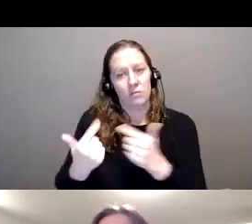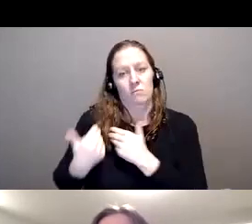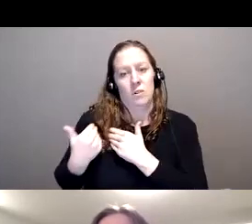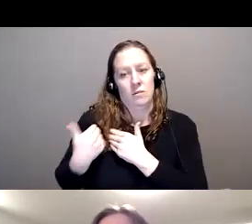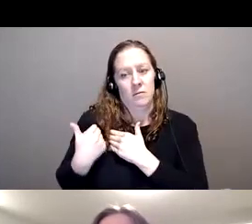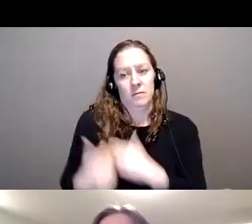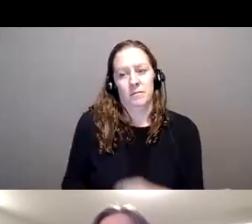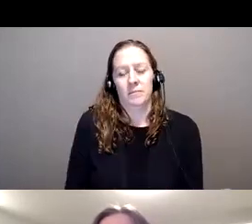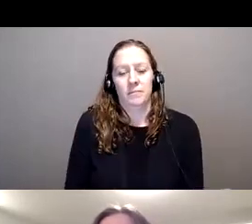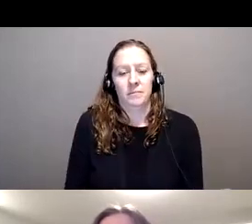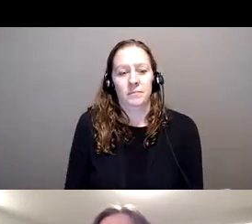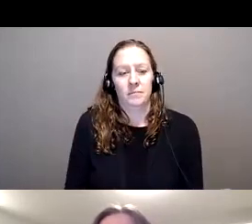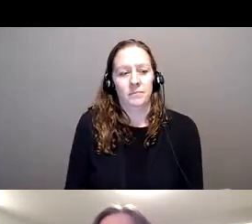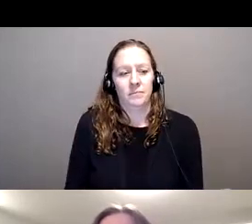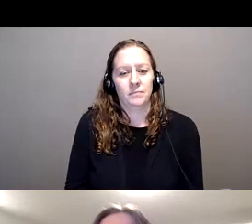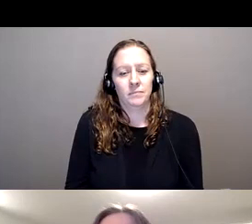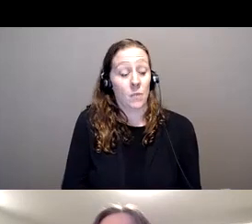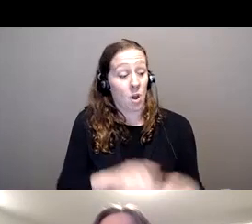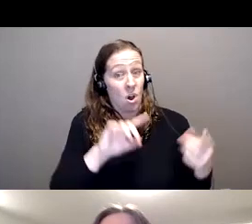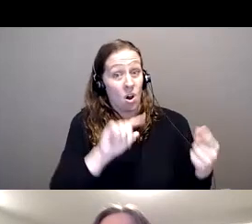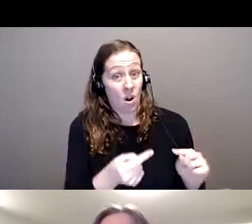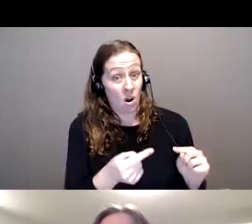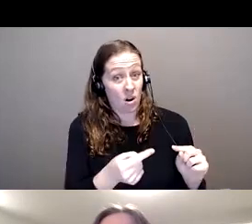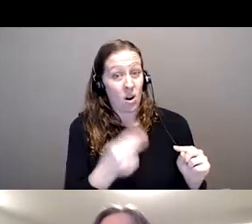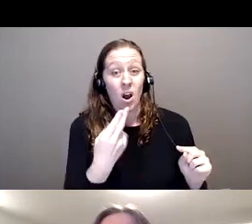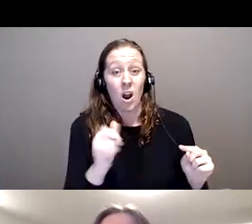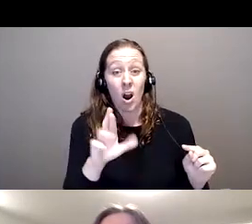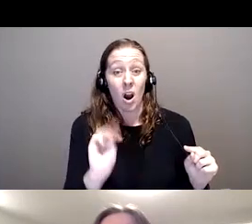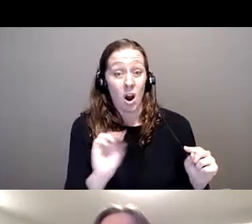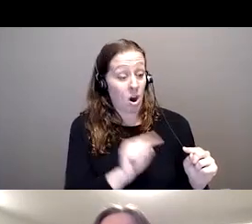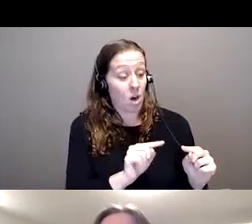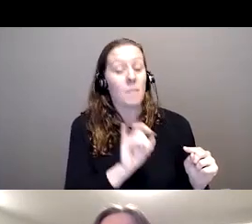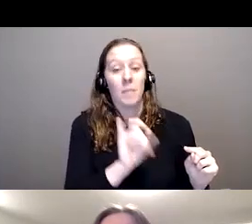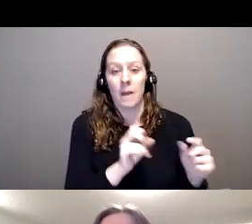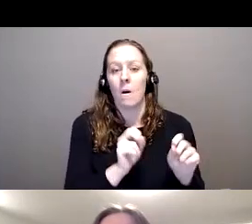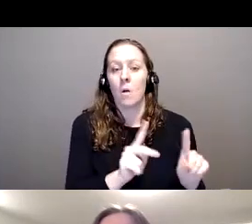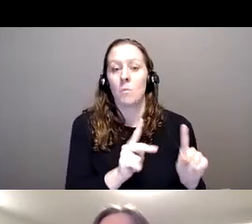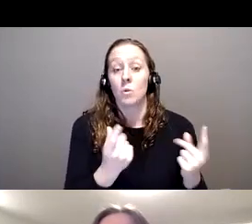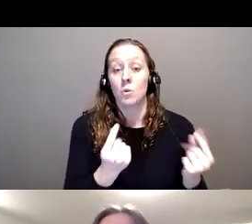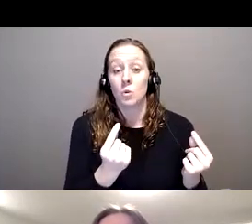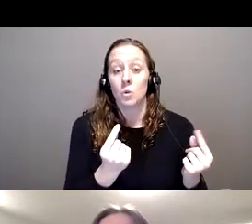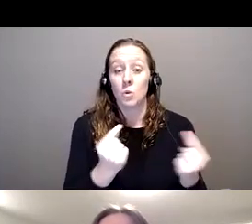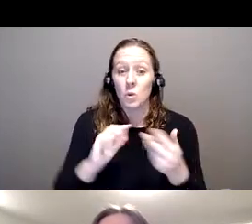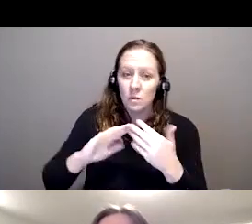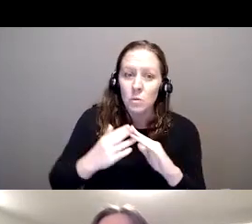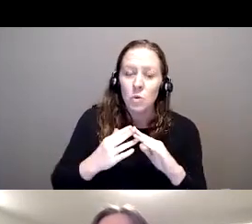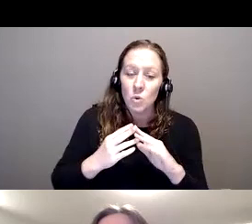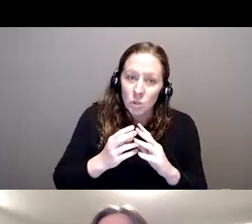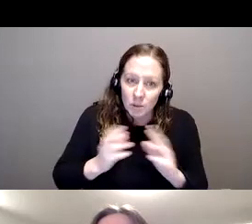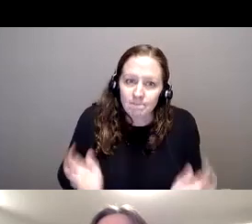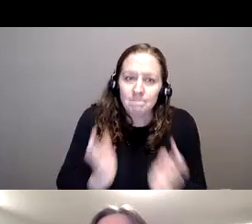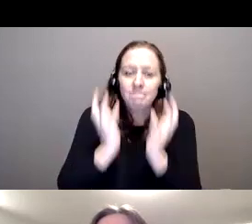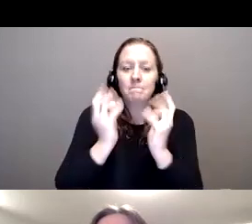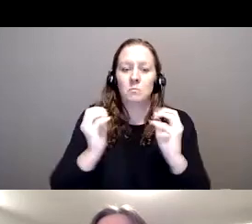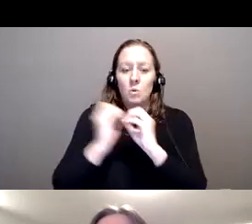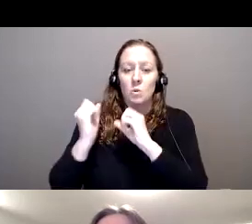We view harm as an opportunity to build a stronger, resilient community, a community with folks who are able to